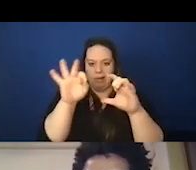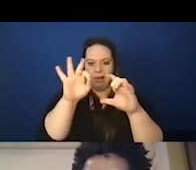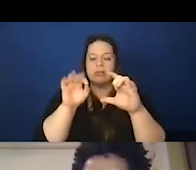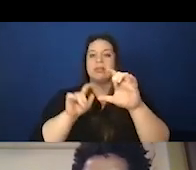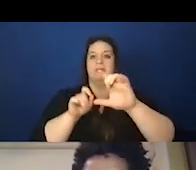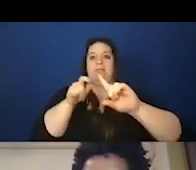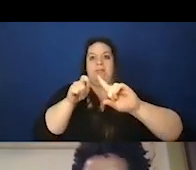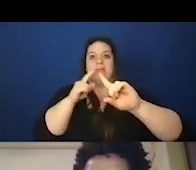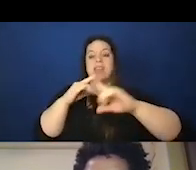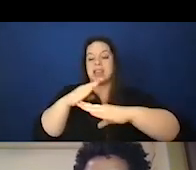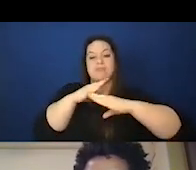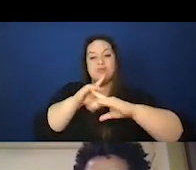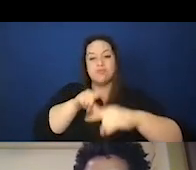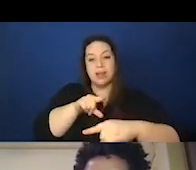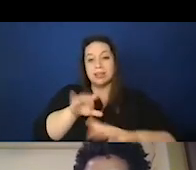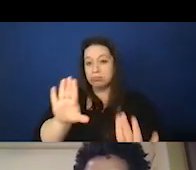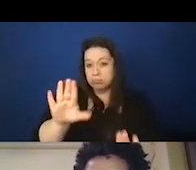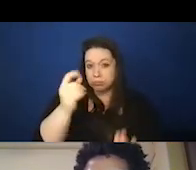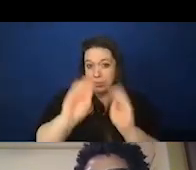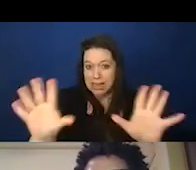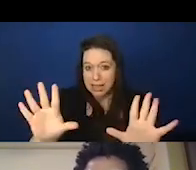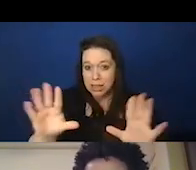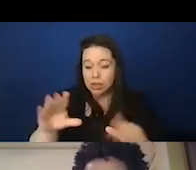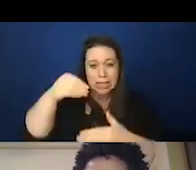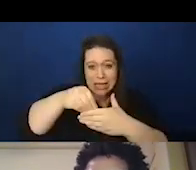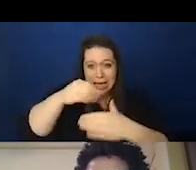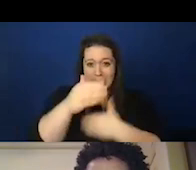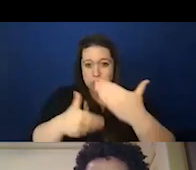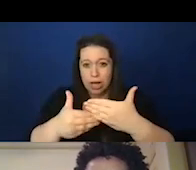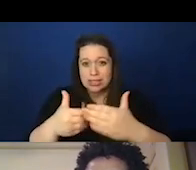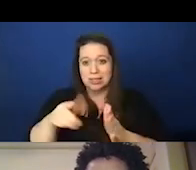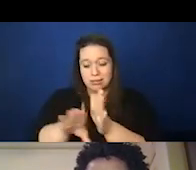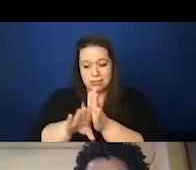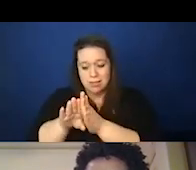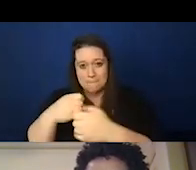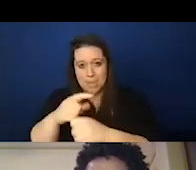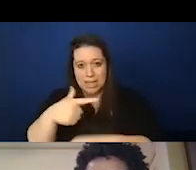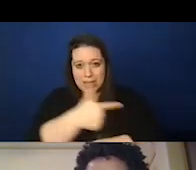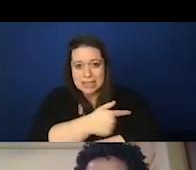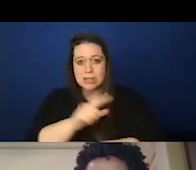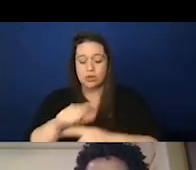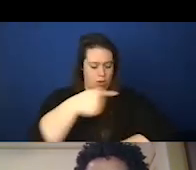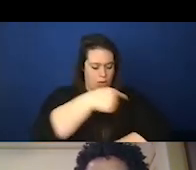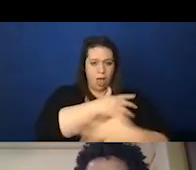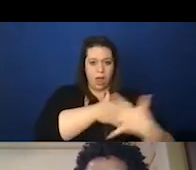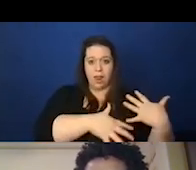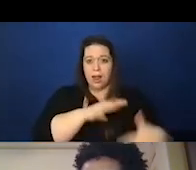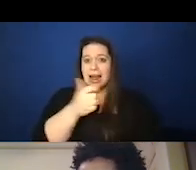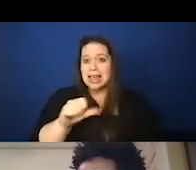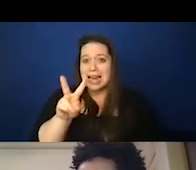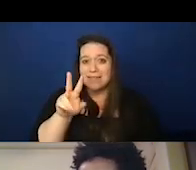immune response. But there is no virus in this whole process. We are technically fooling the body into thinking that it's being